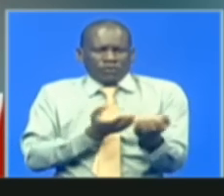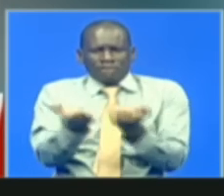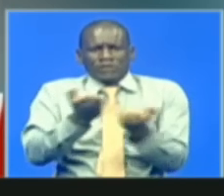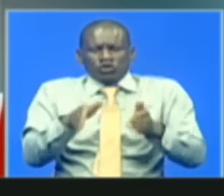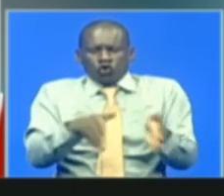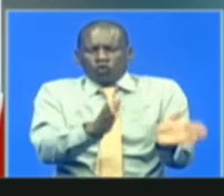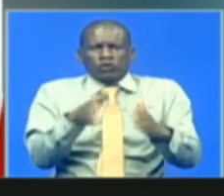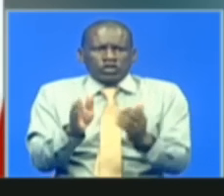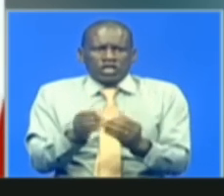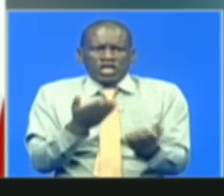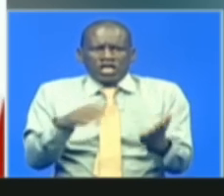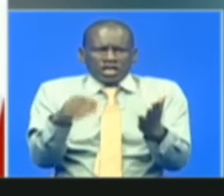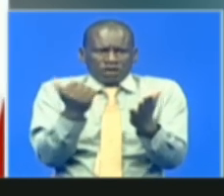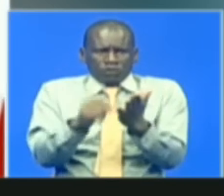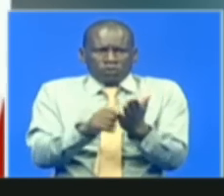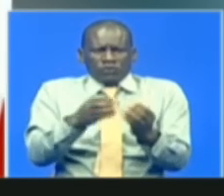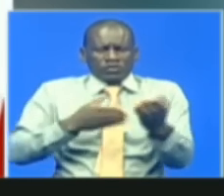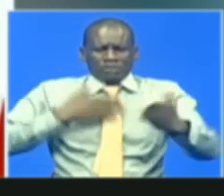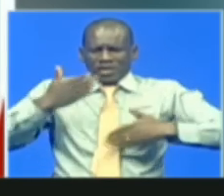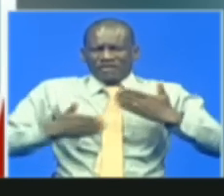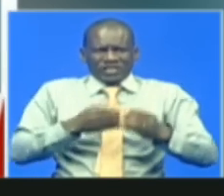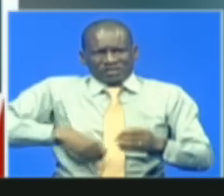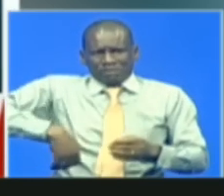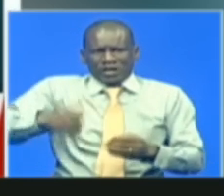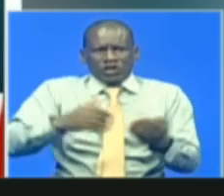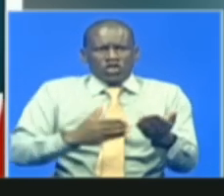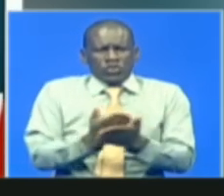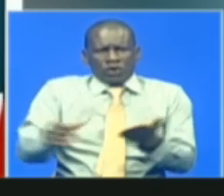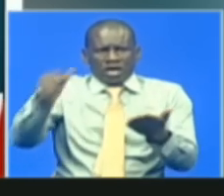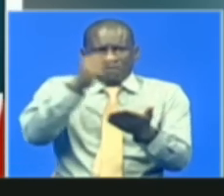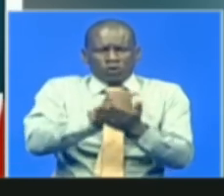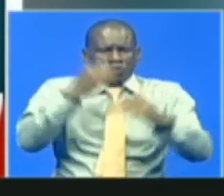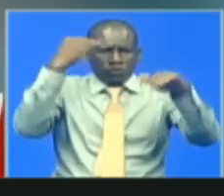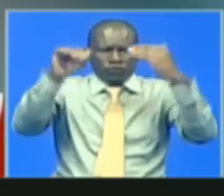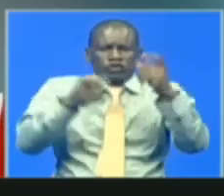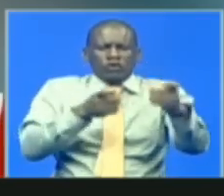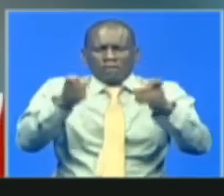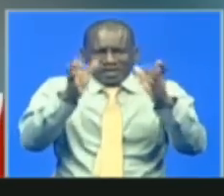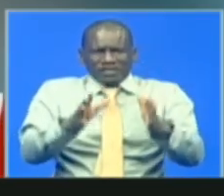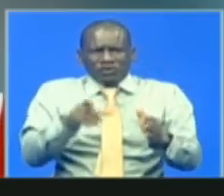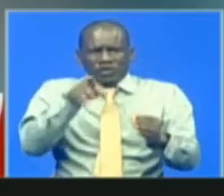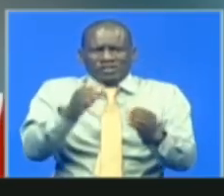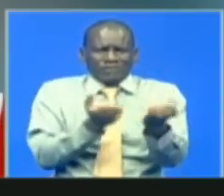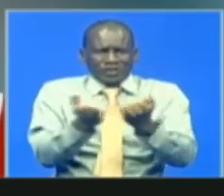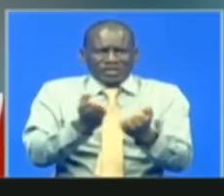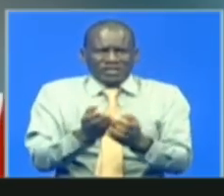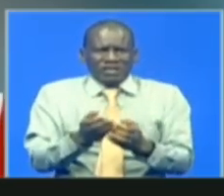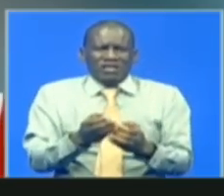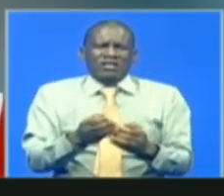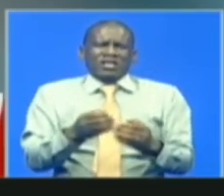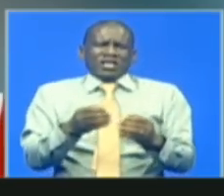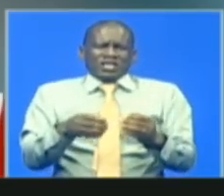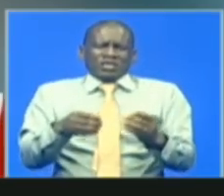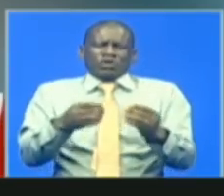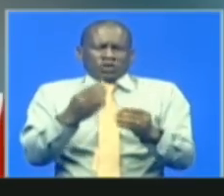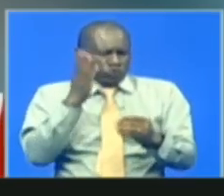Any deficiencies of his character are simply compensated for through the recruitment of professional managers for his ventures. He thrust into national